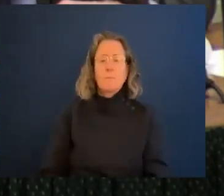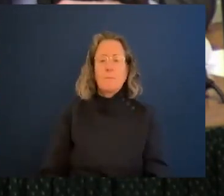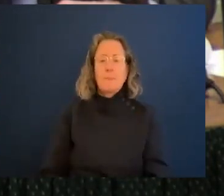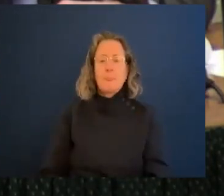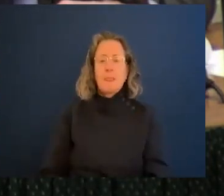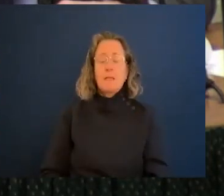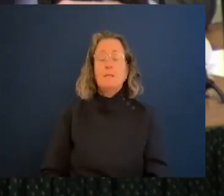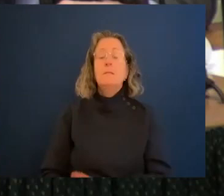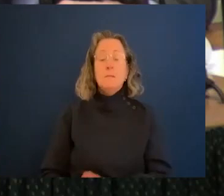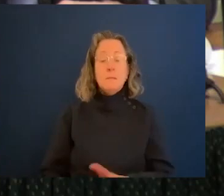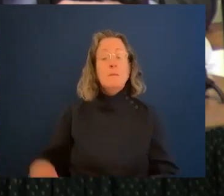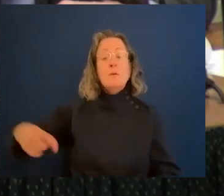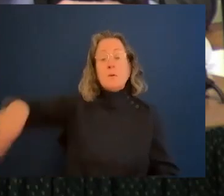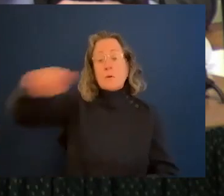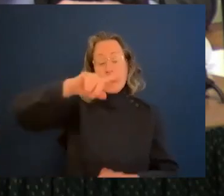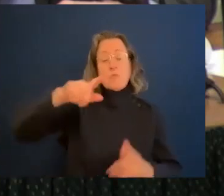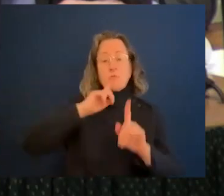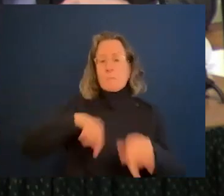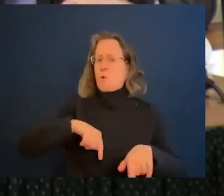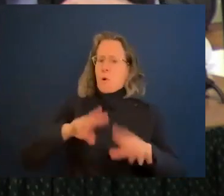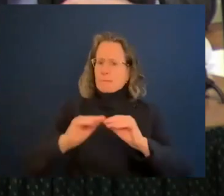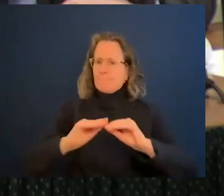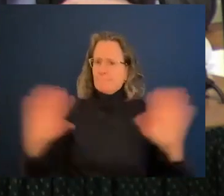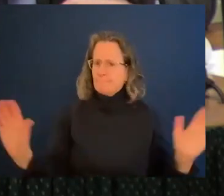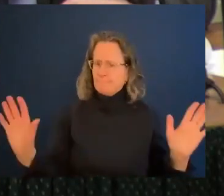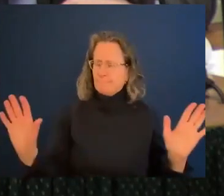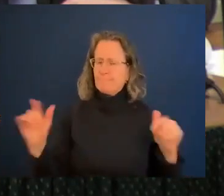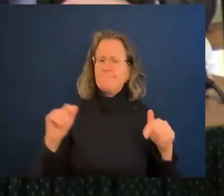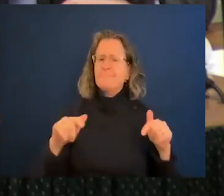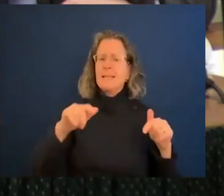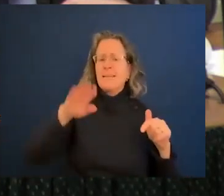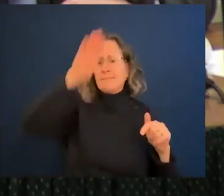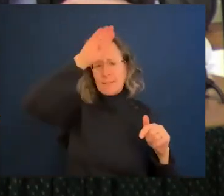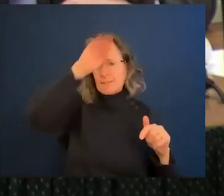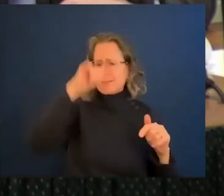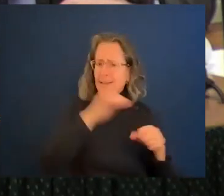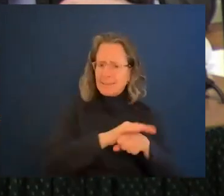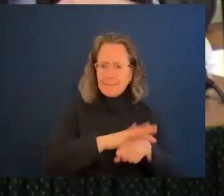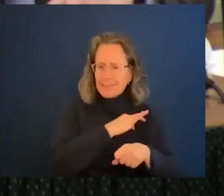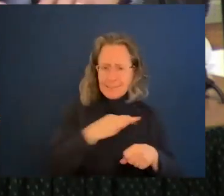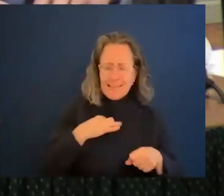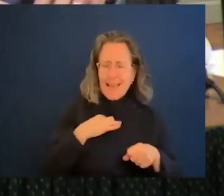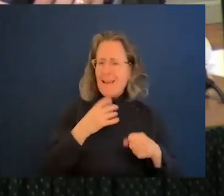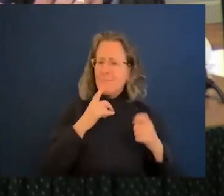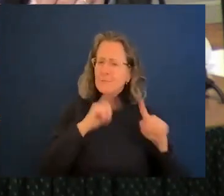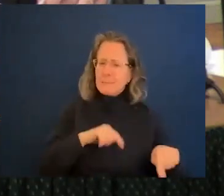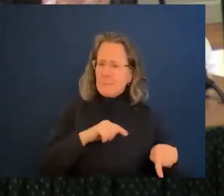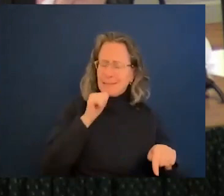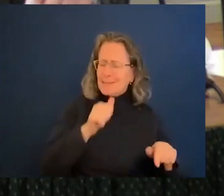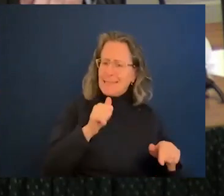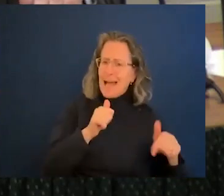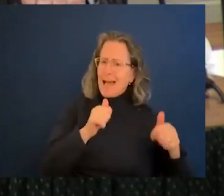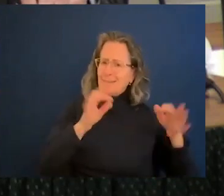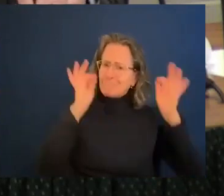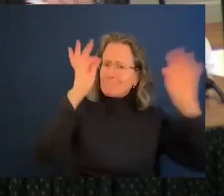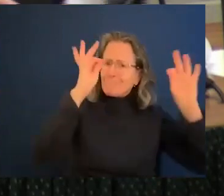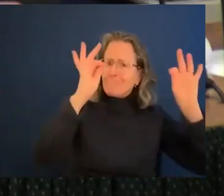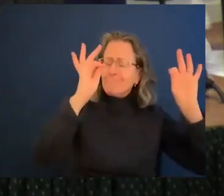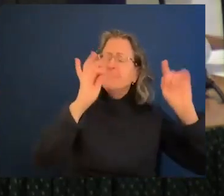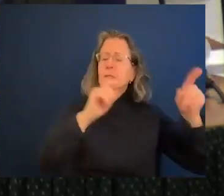the deficiency in the town's effective response force and we need to evaluate a range of EMS Staffing